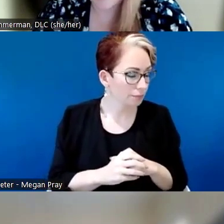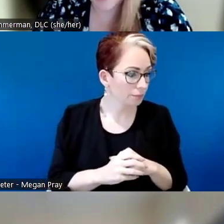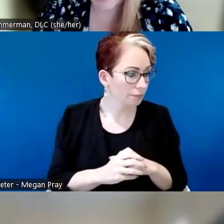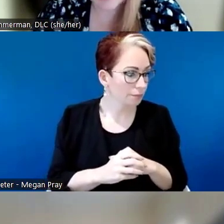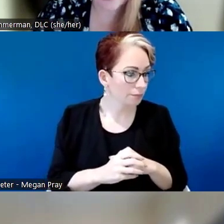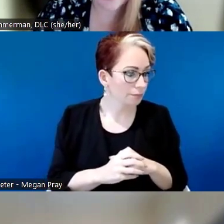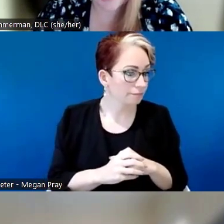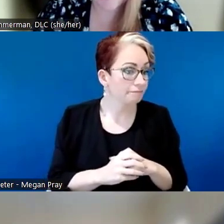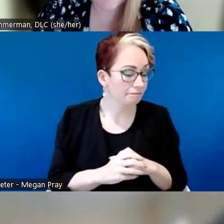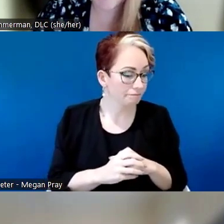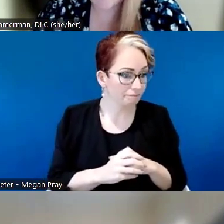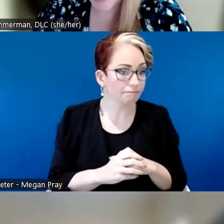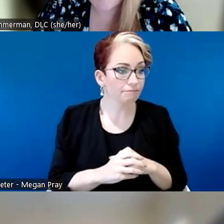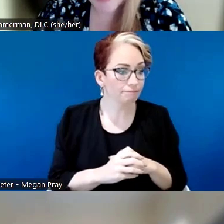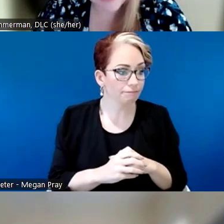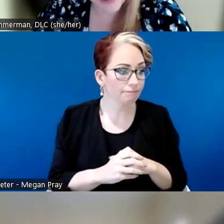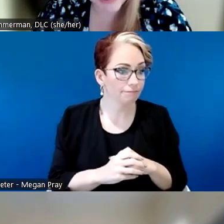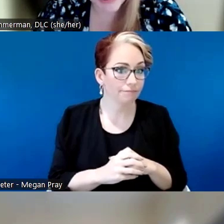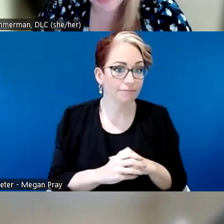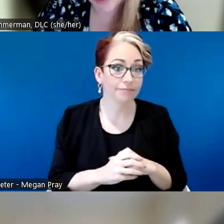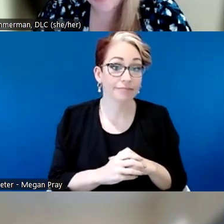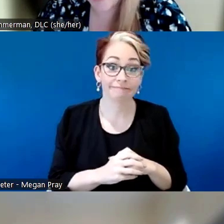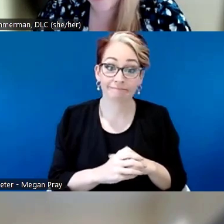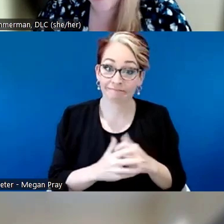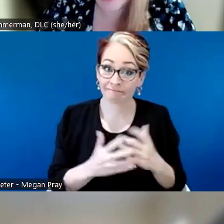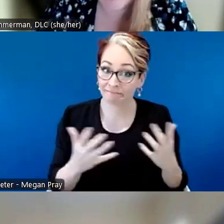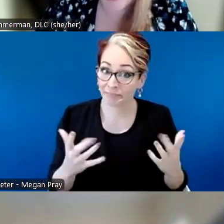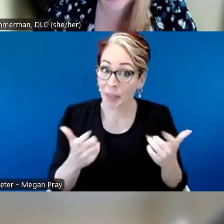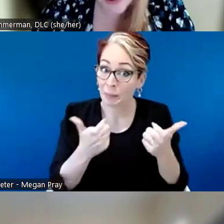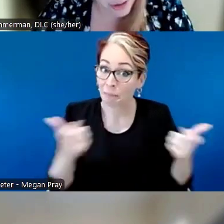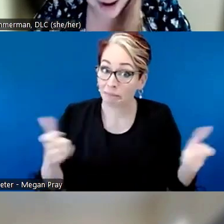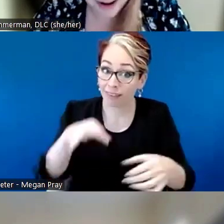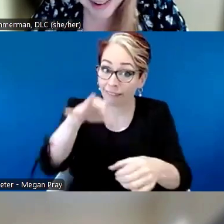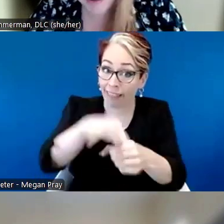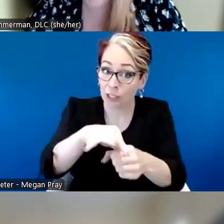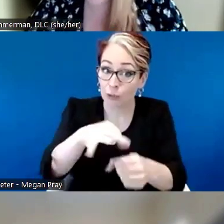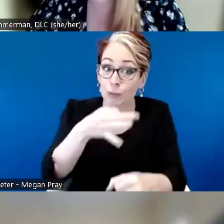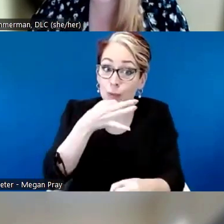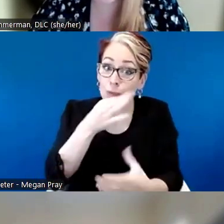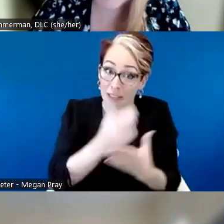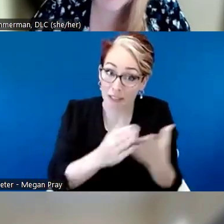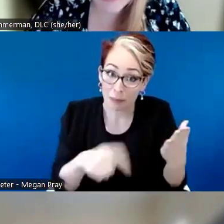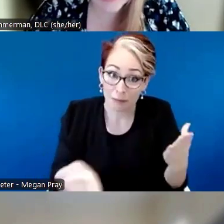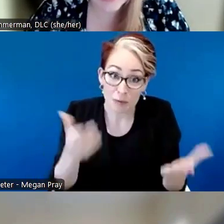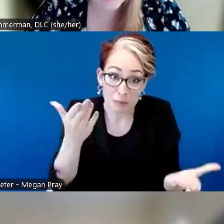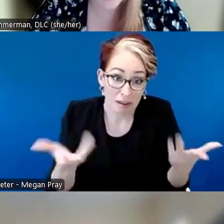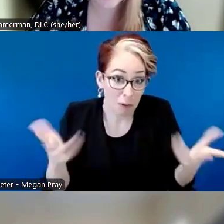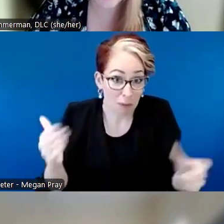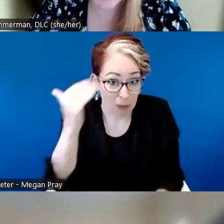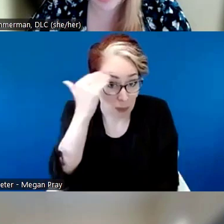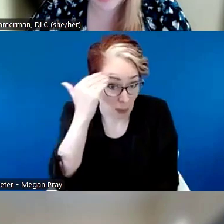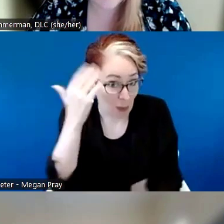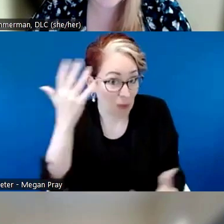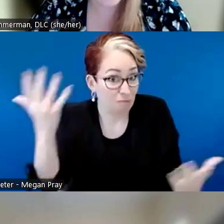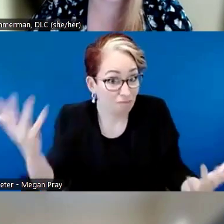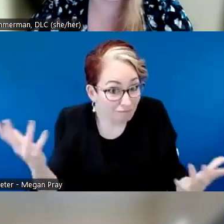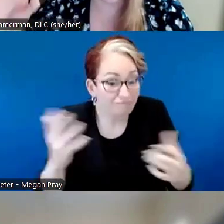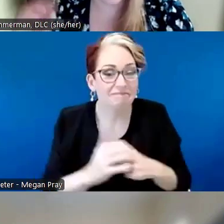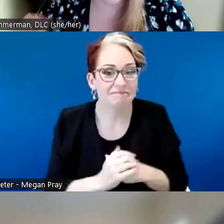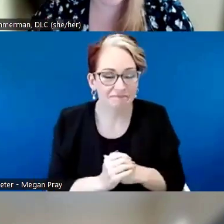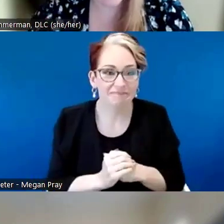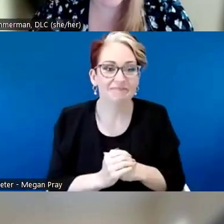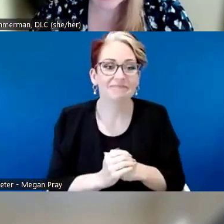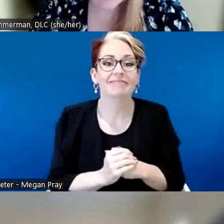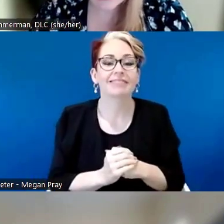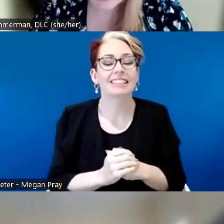All right, so we have a big election coming up, some of you might know about. And so there's a lot of